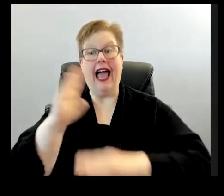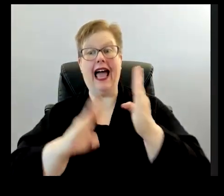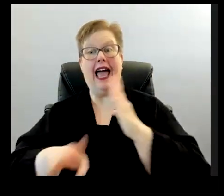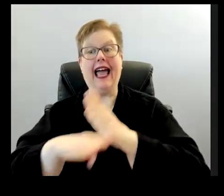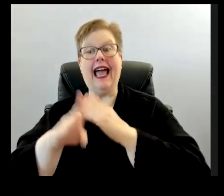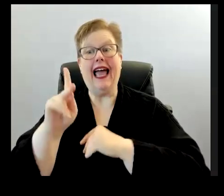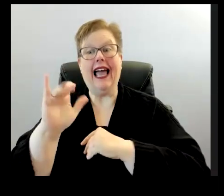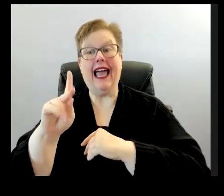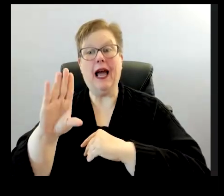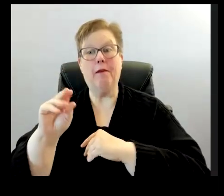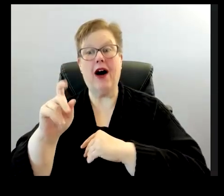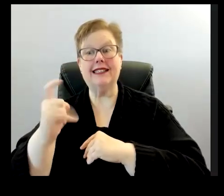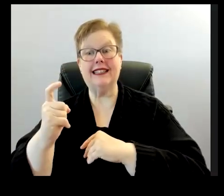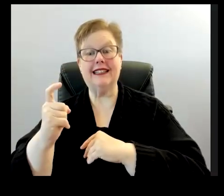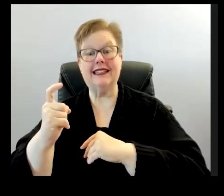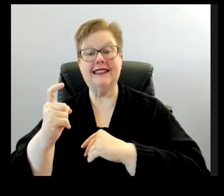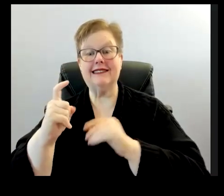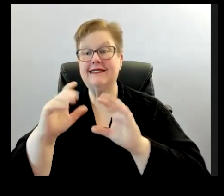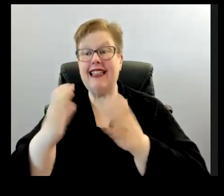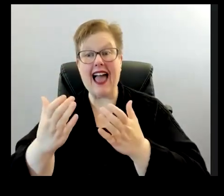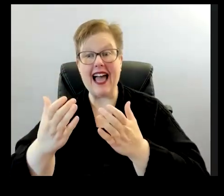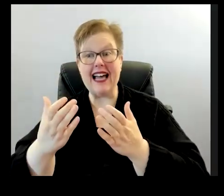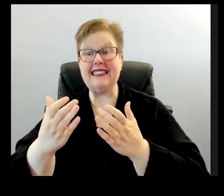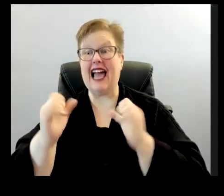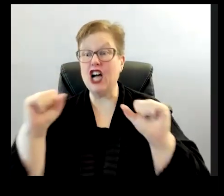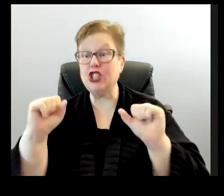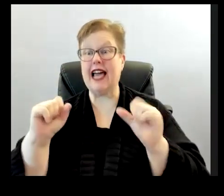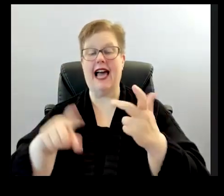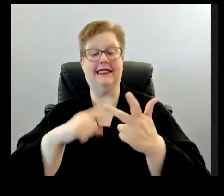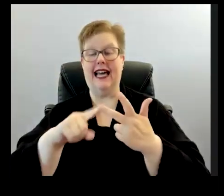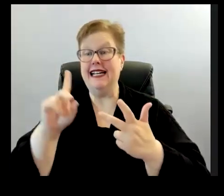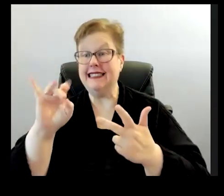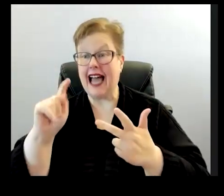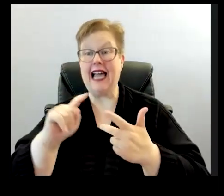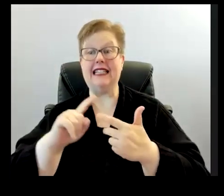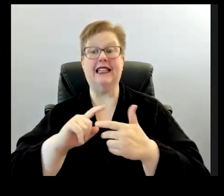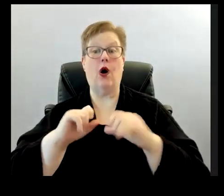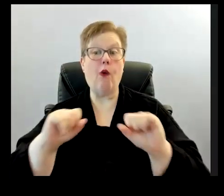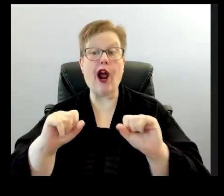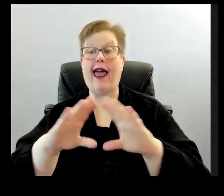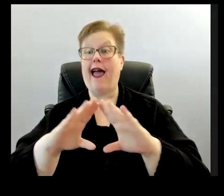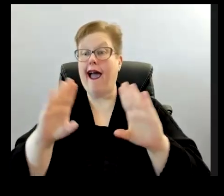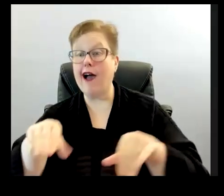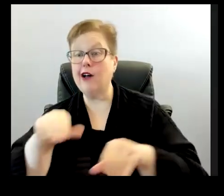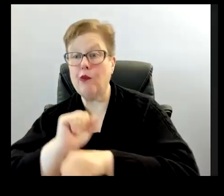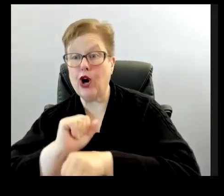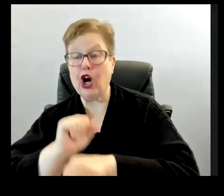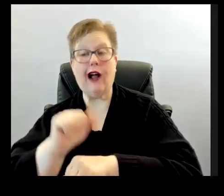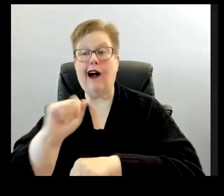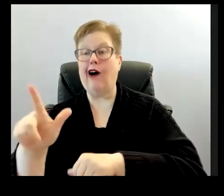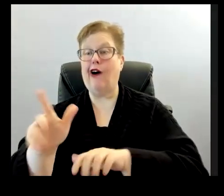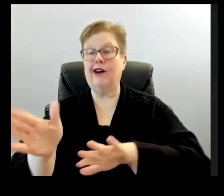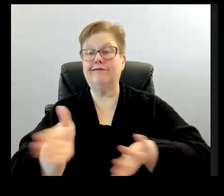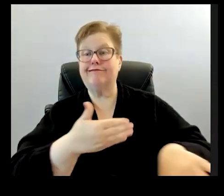boxing classes, exercise, your diet, working out, housework.